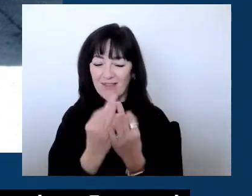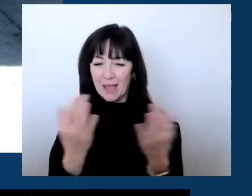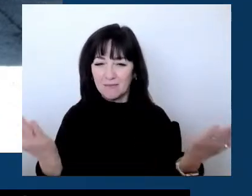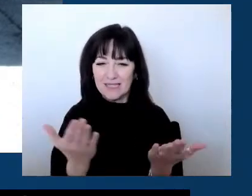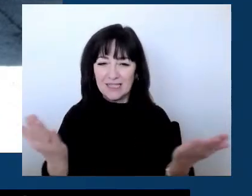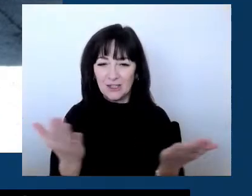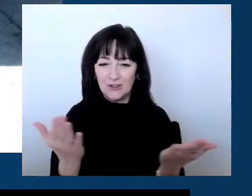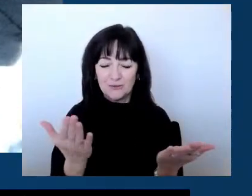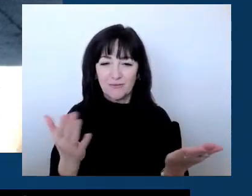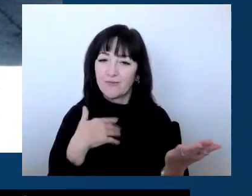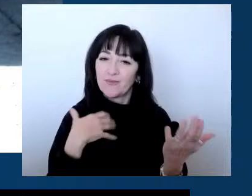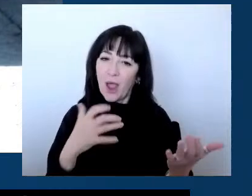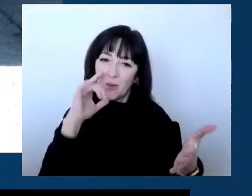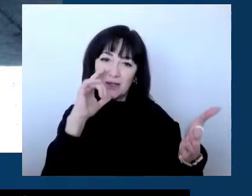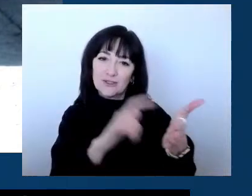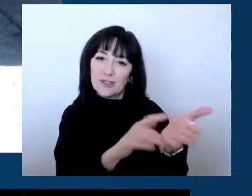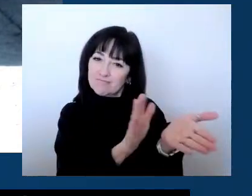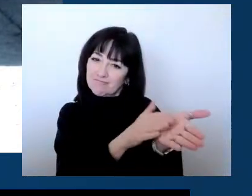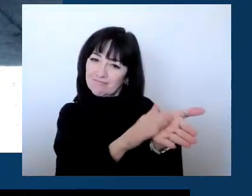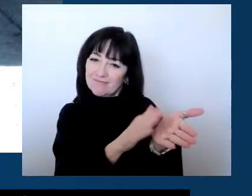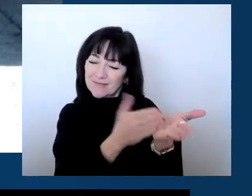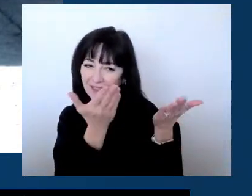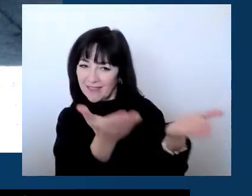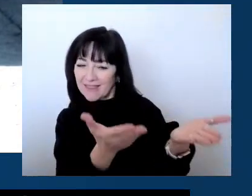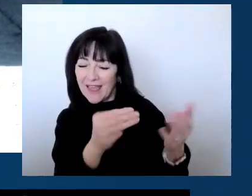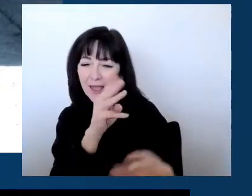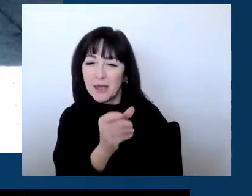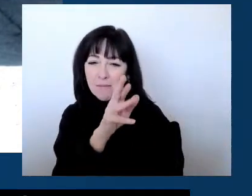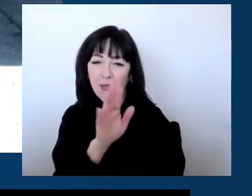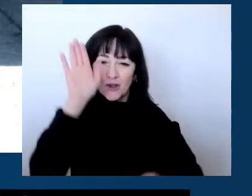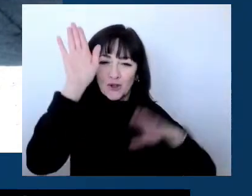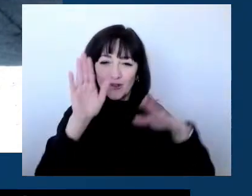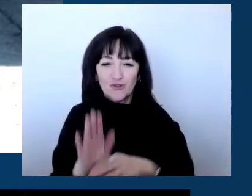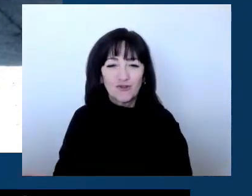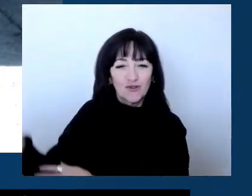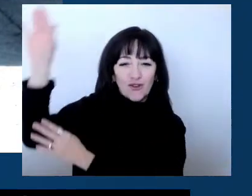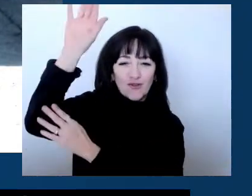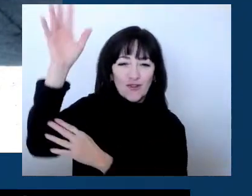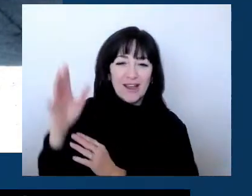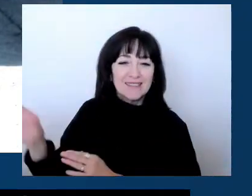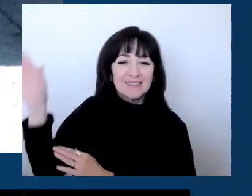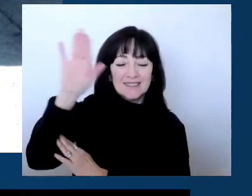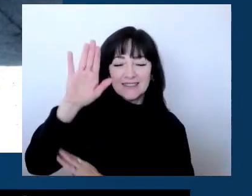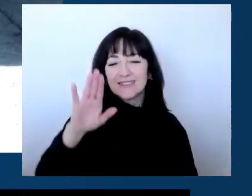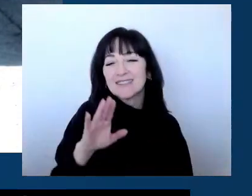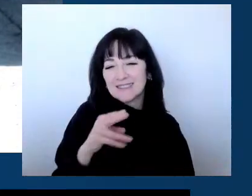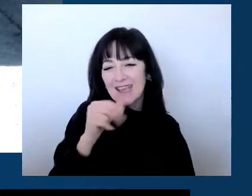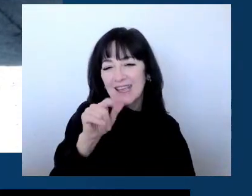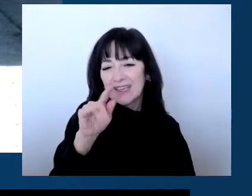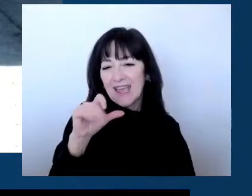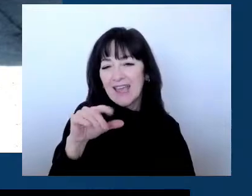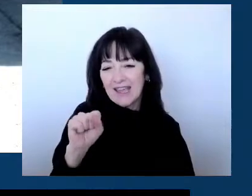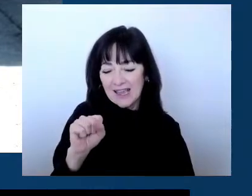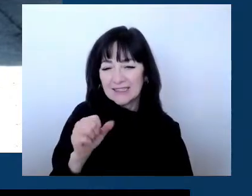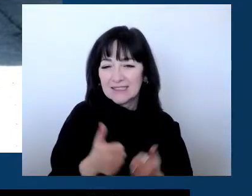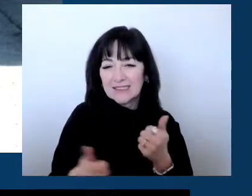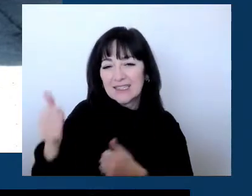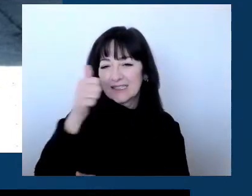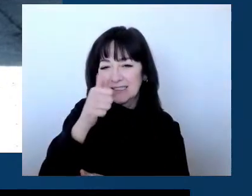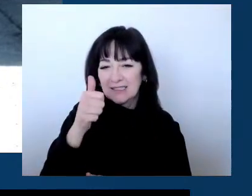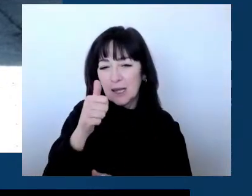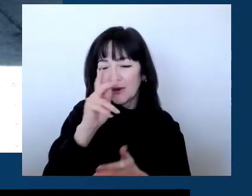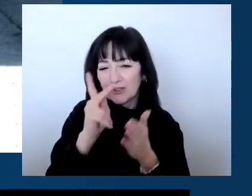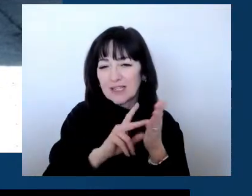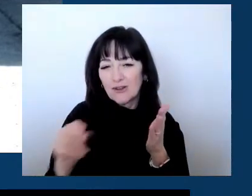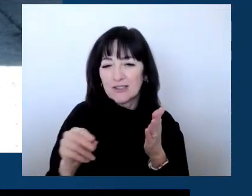to acknowledge, there you go, the mayor is raising their hands. Shantae Hastings, our Deputy Secretary and Chief Engineer,